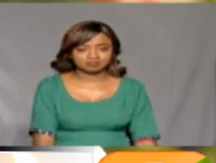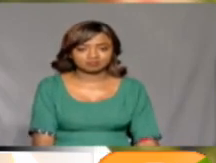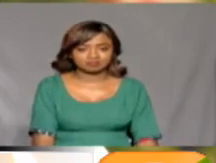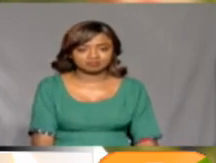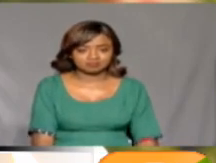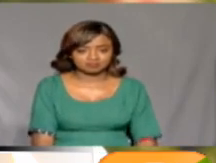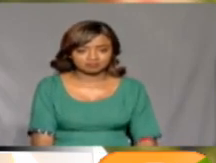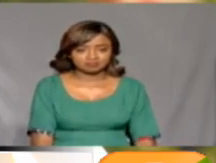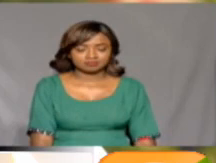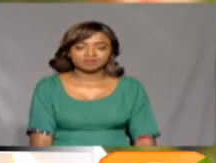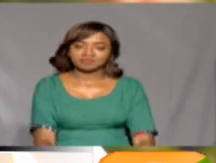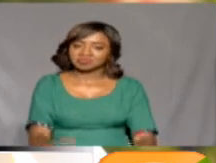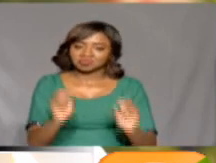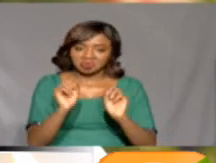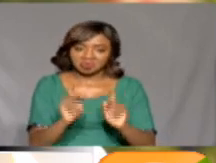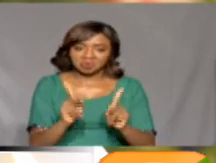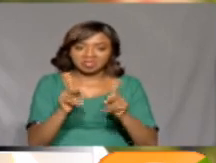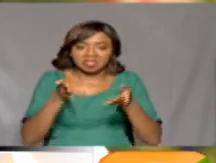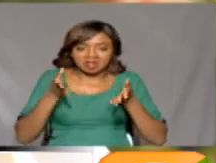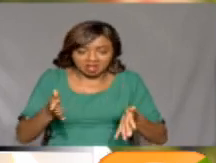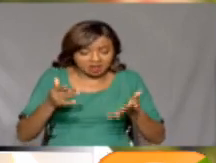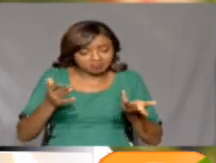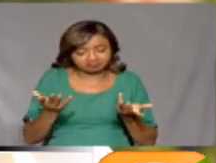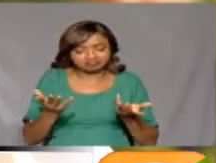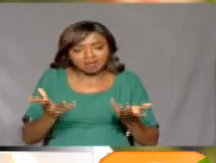we've conceded defeat.